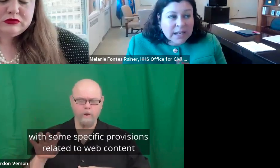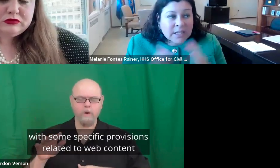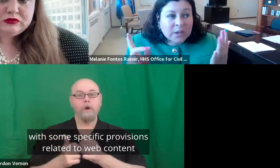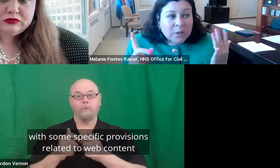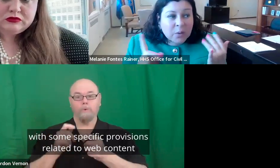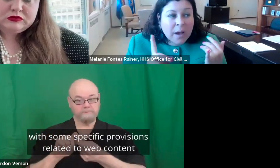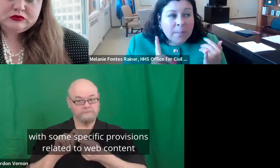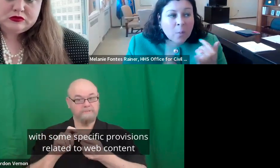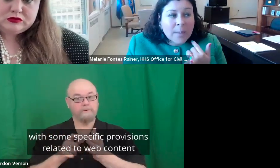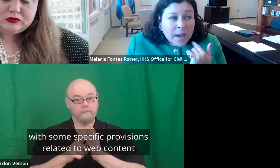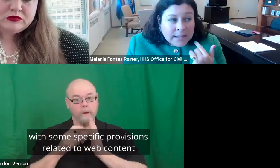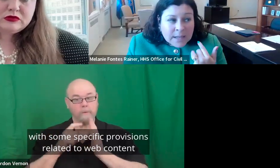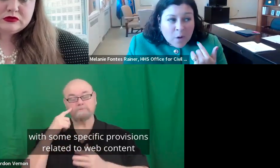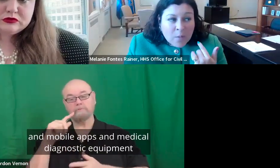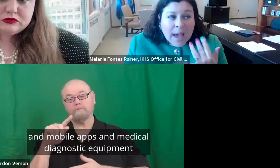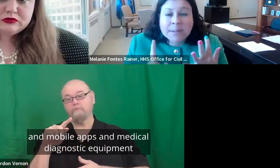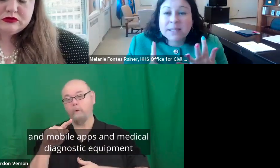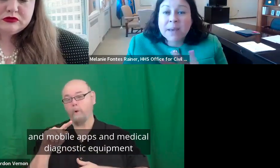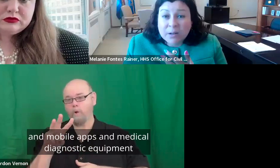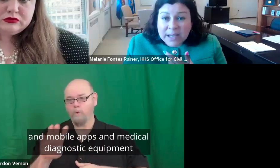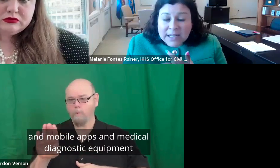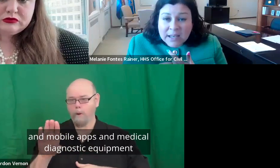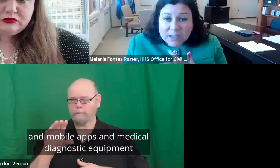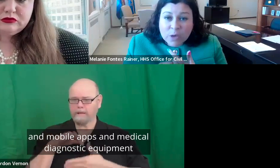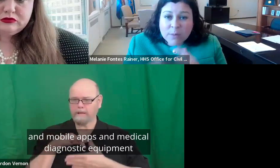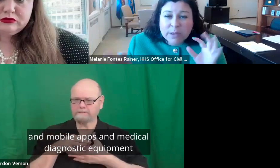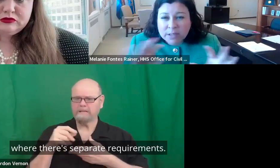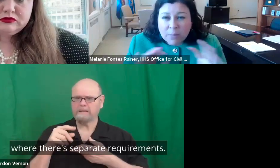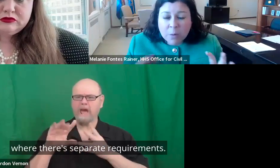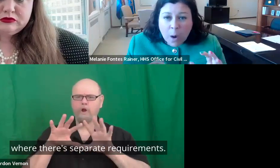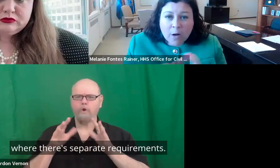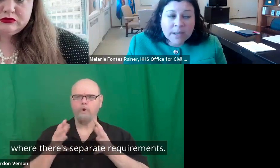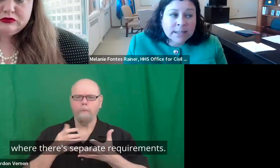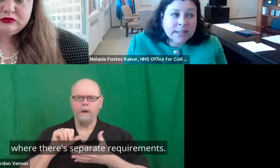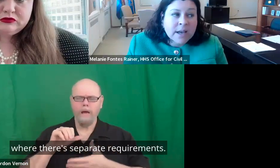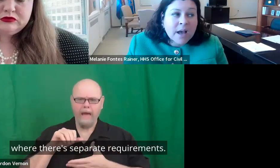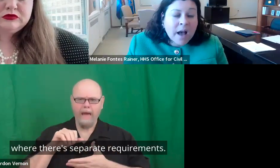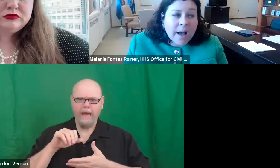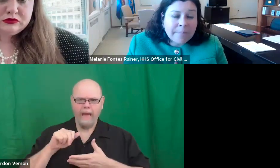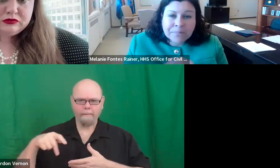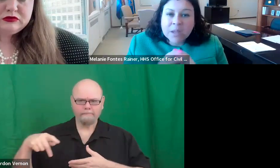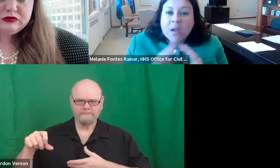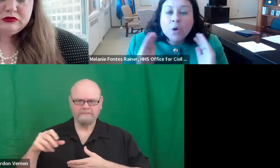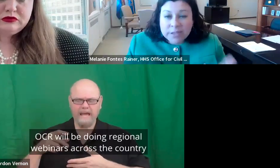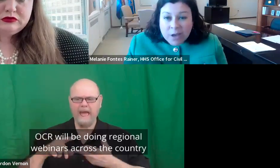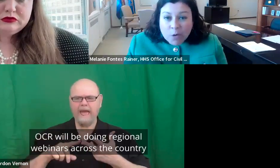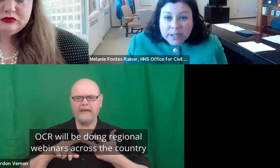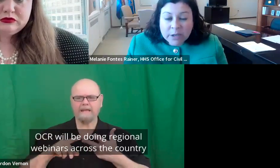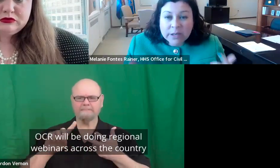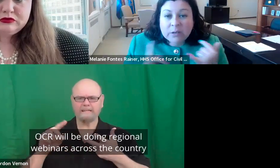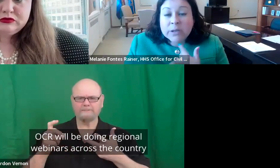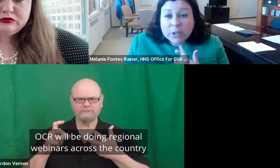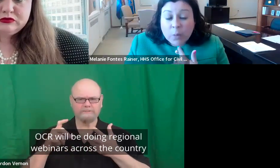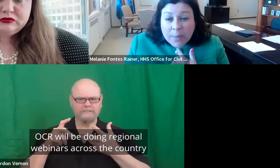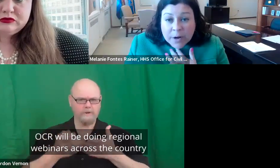provisions related to web content and mobile apps and medical diagnostic equipment where there's separate requirements. OCR will